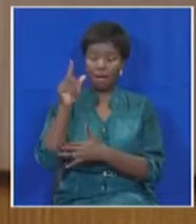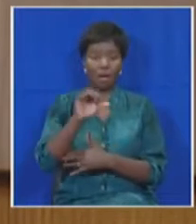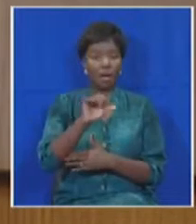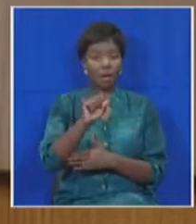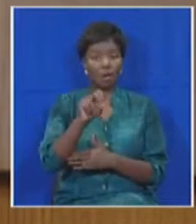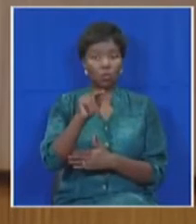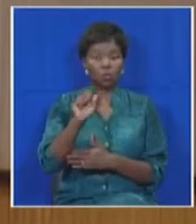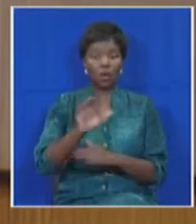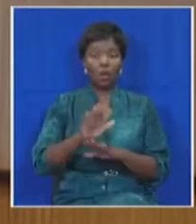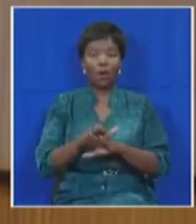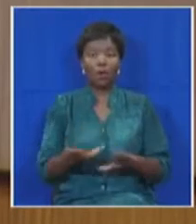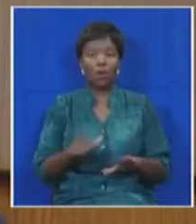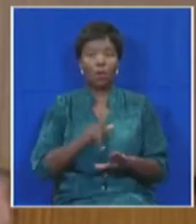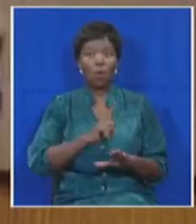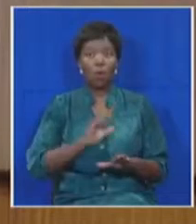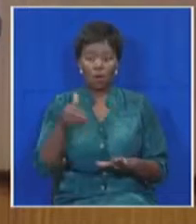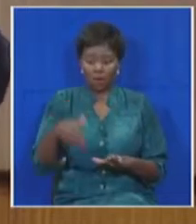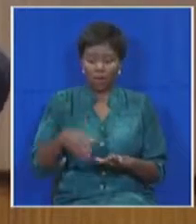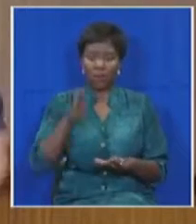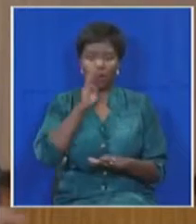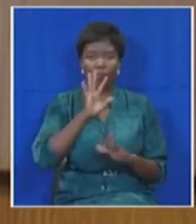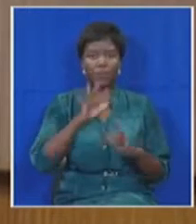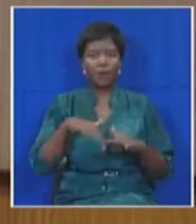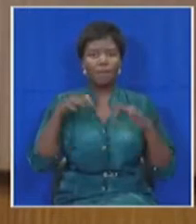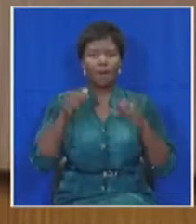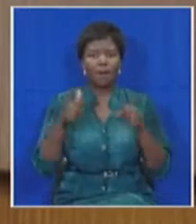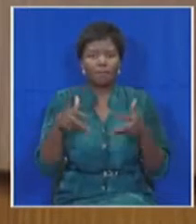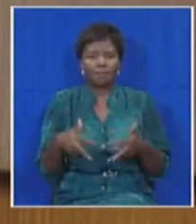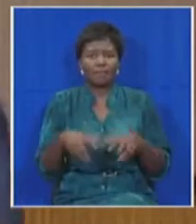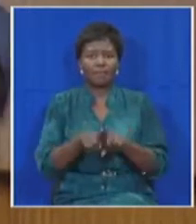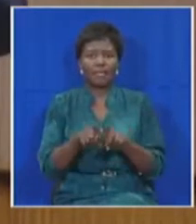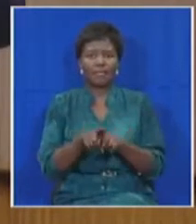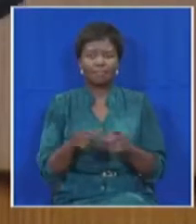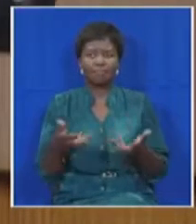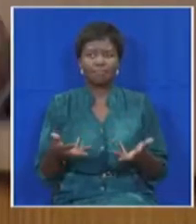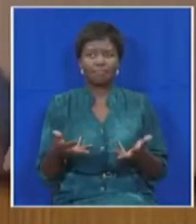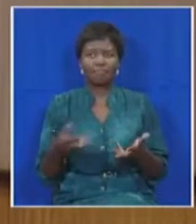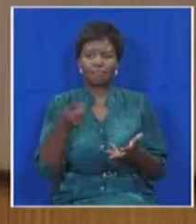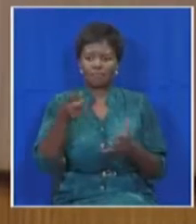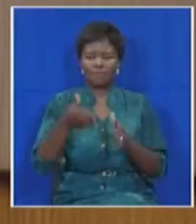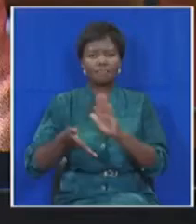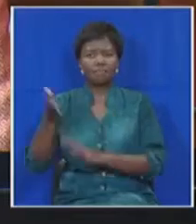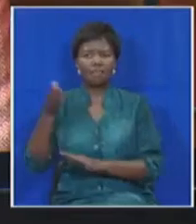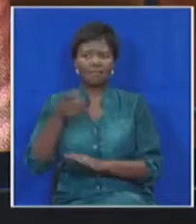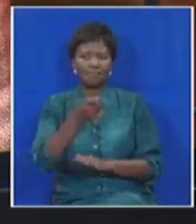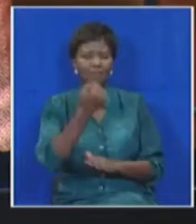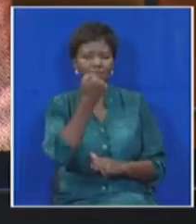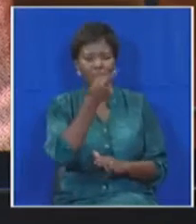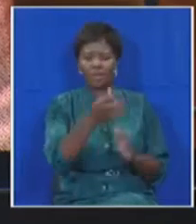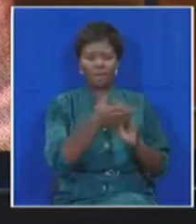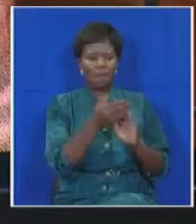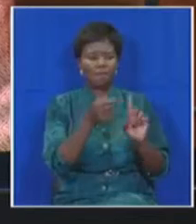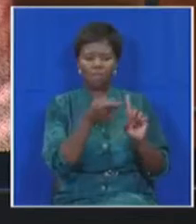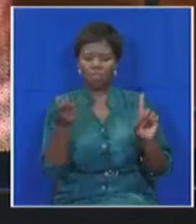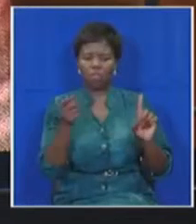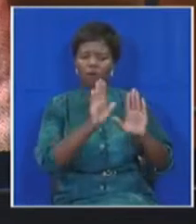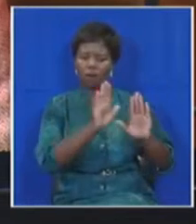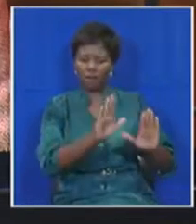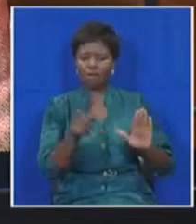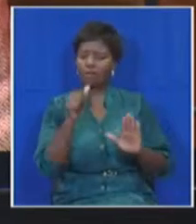Address because it was never even in the State of the Nation Honorable Address. Honorable Member, that's not really a point of order. Let him